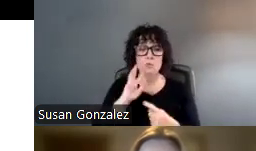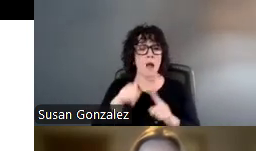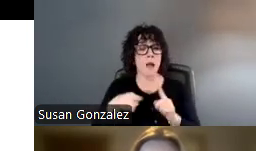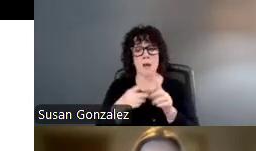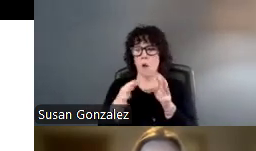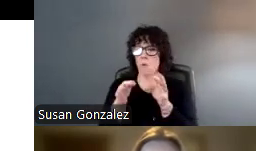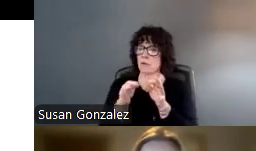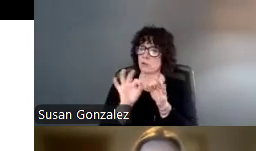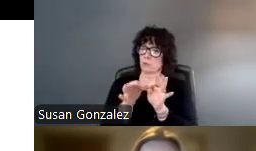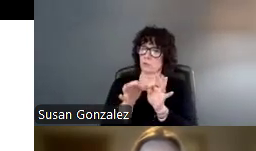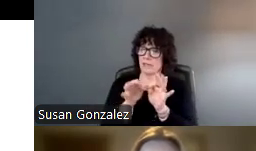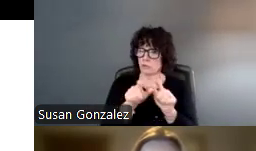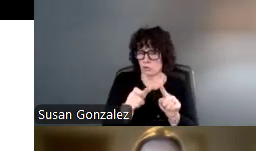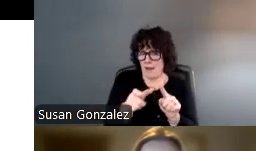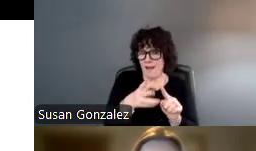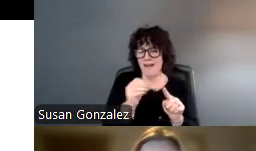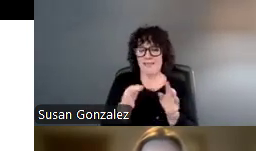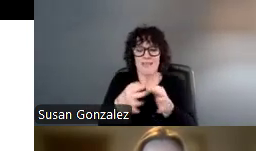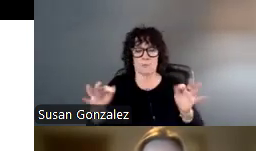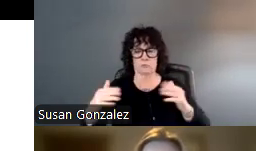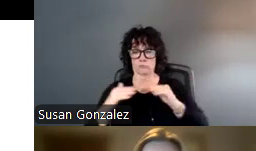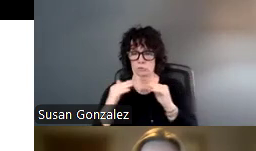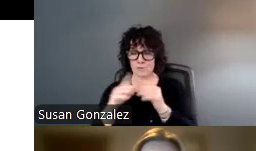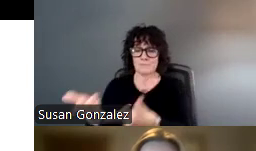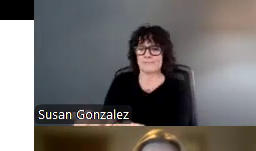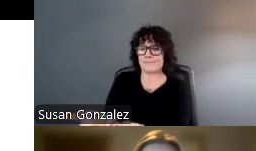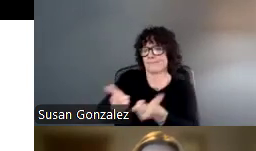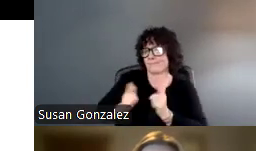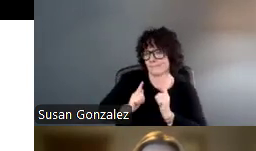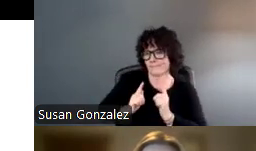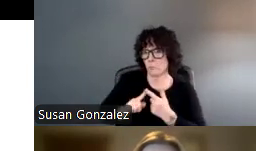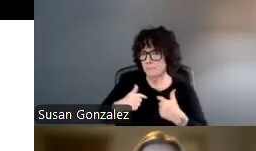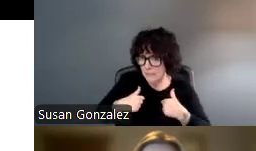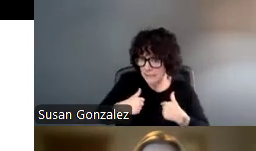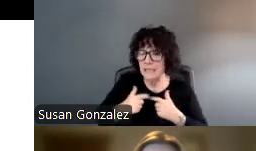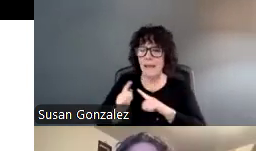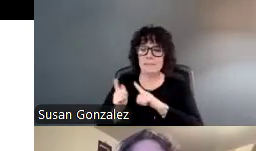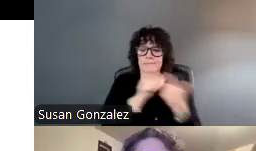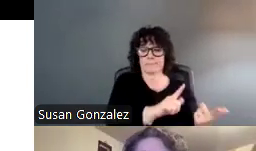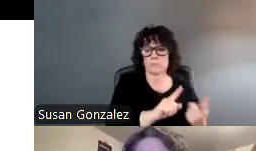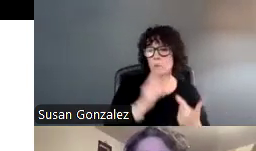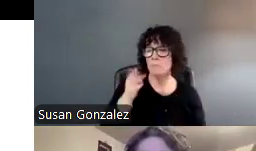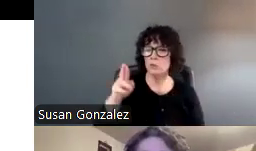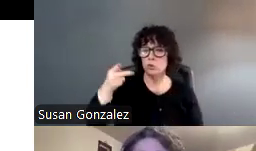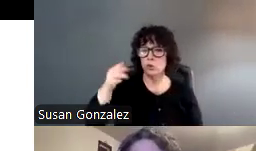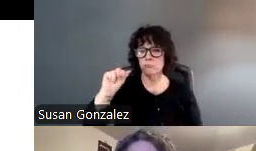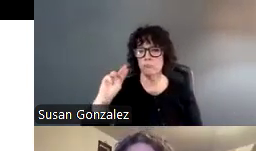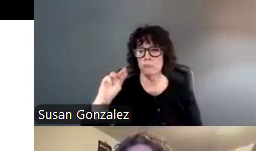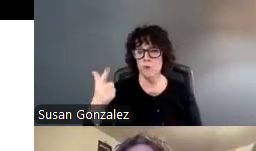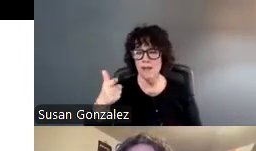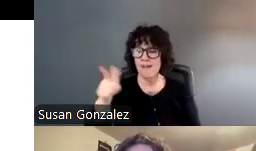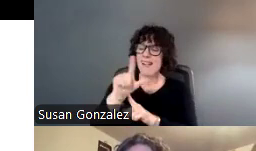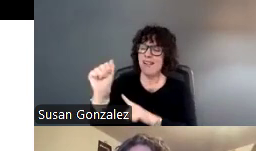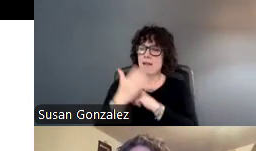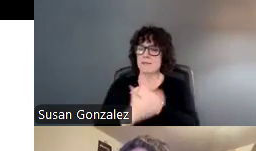Prang, LA Counter Assessor, will start in a few minutes. Bienvenidos. Vamos a empezar con la orientación